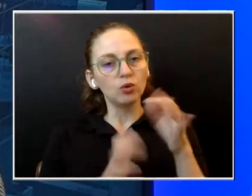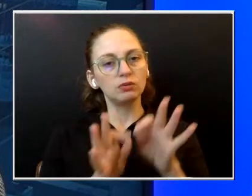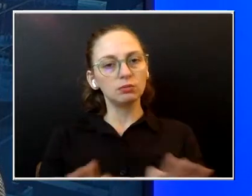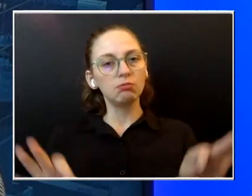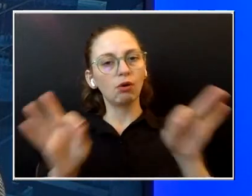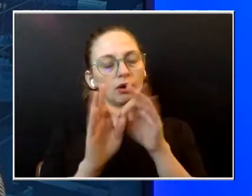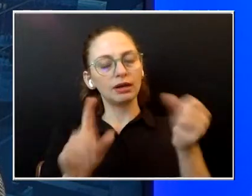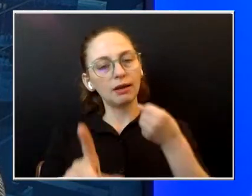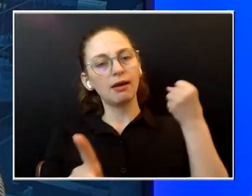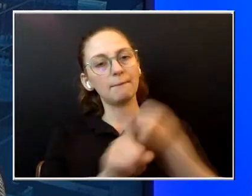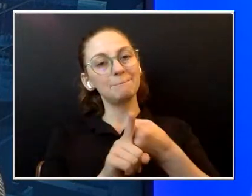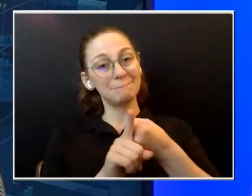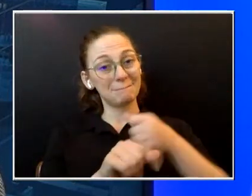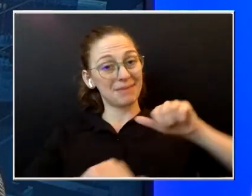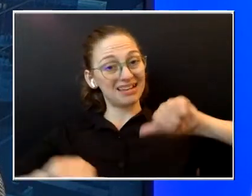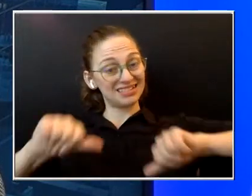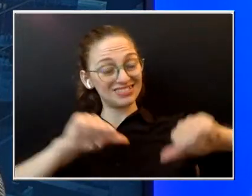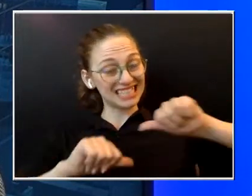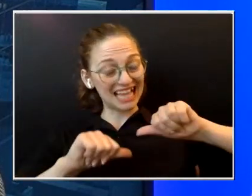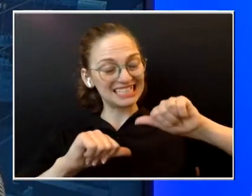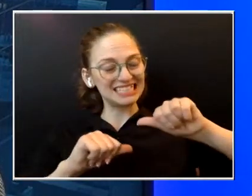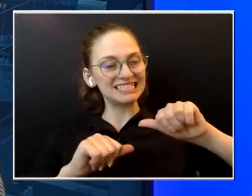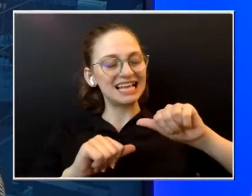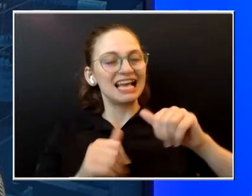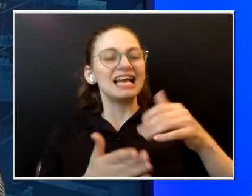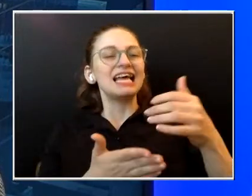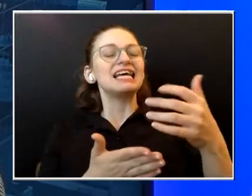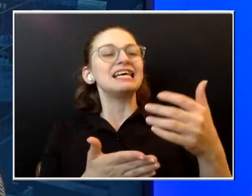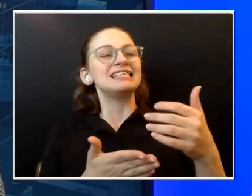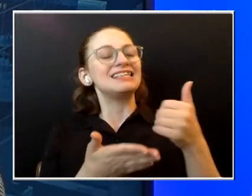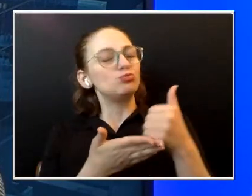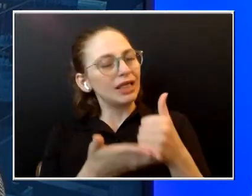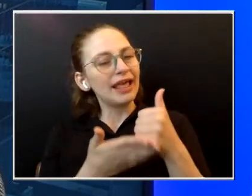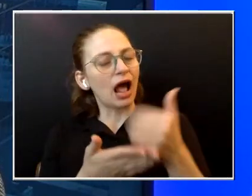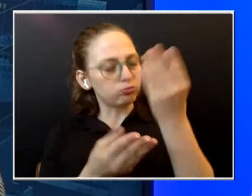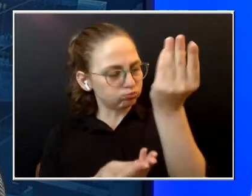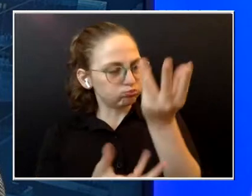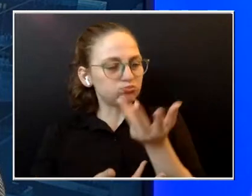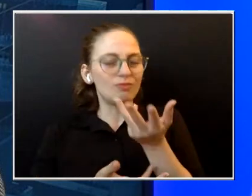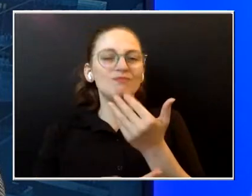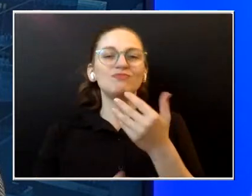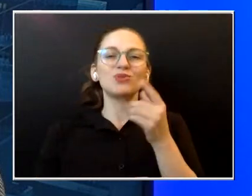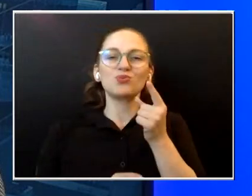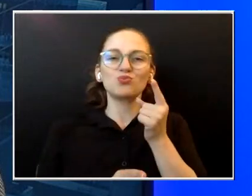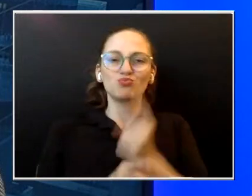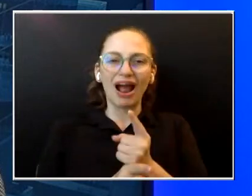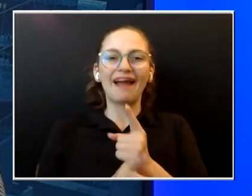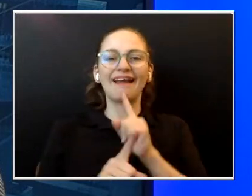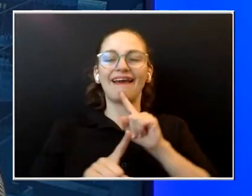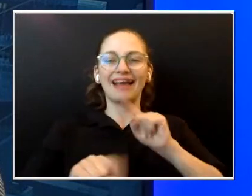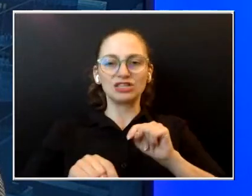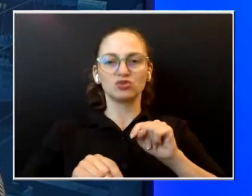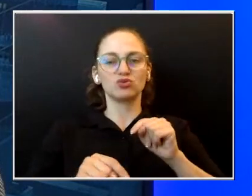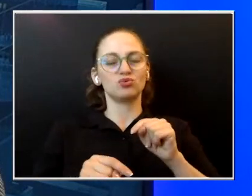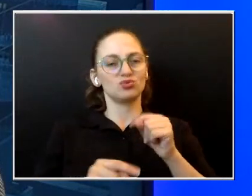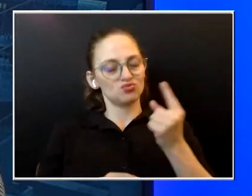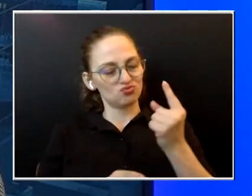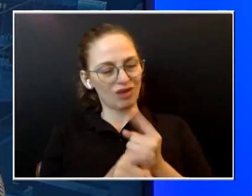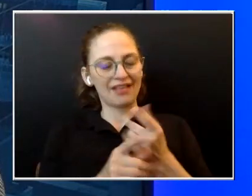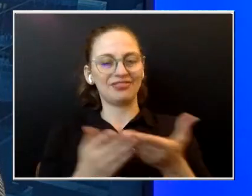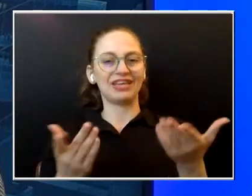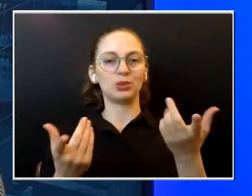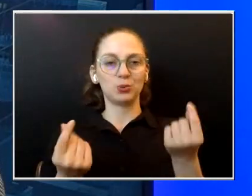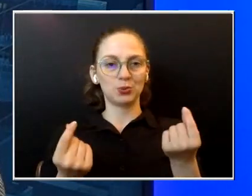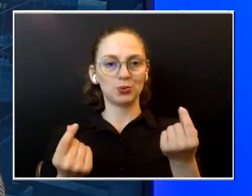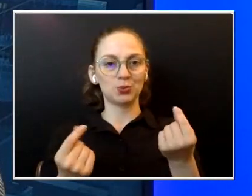us on the right thing to do. The right thing is defined by our own personal choice. But ultimately, science helps inform that